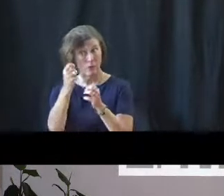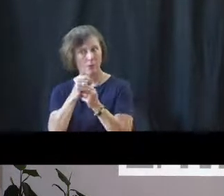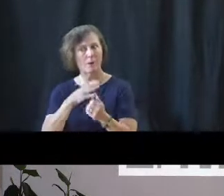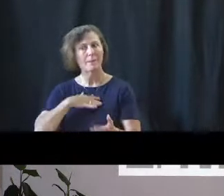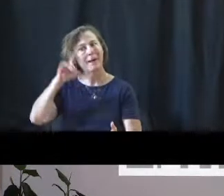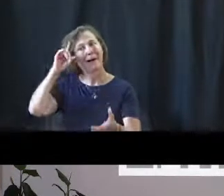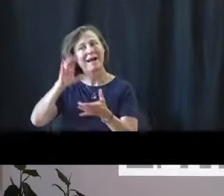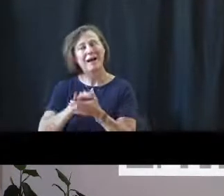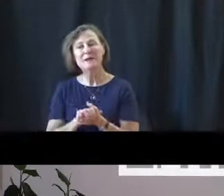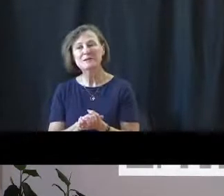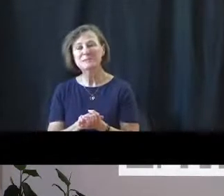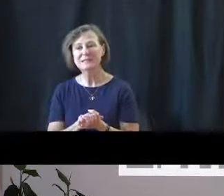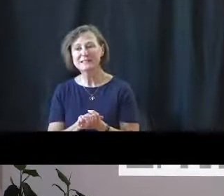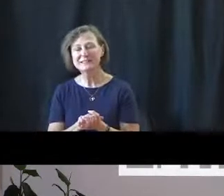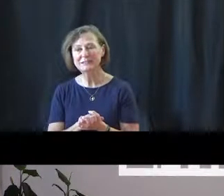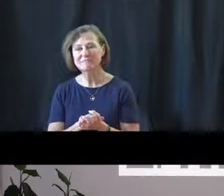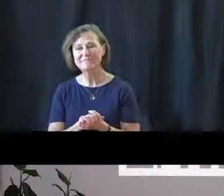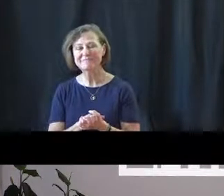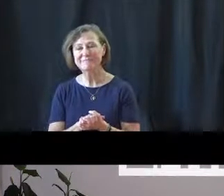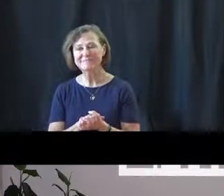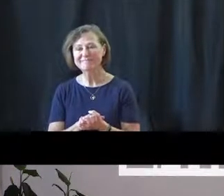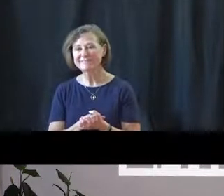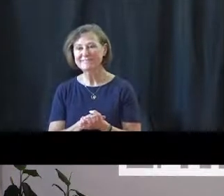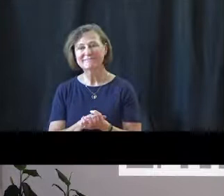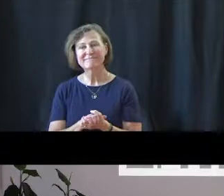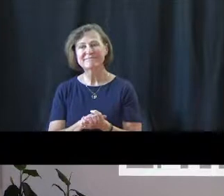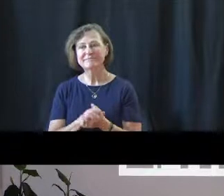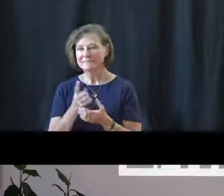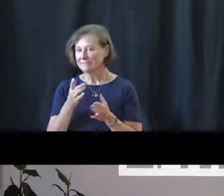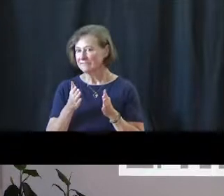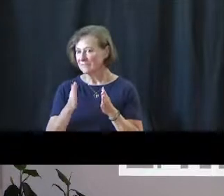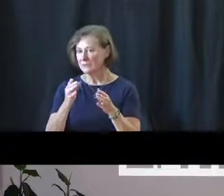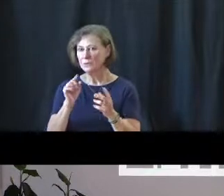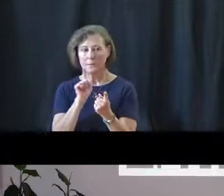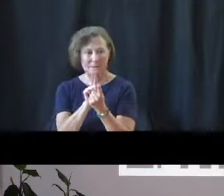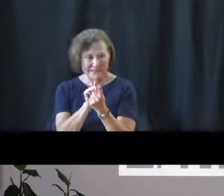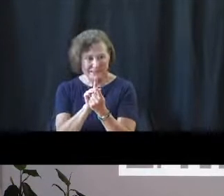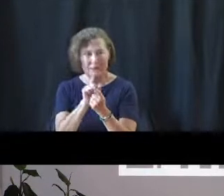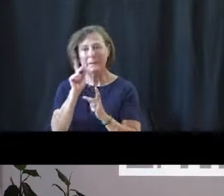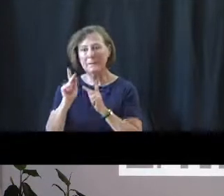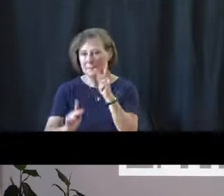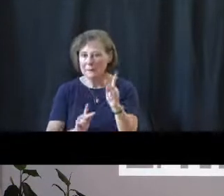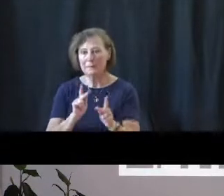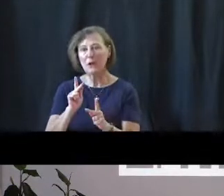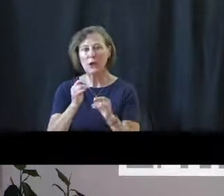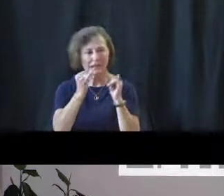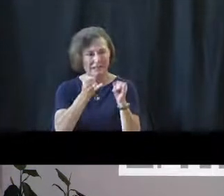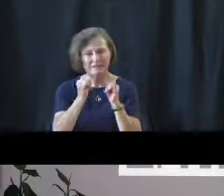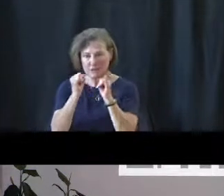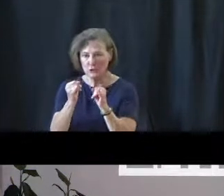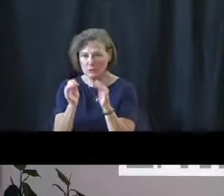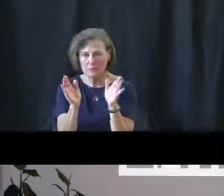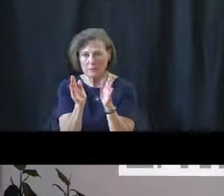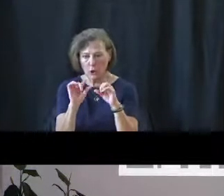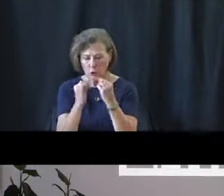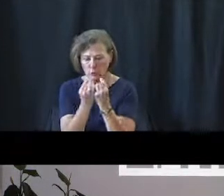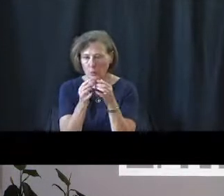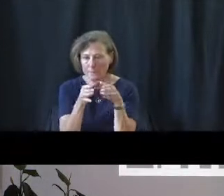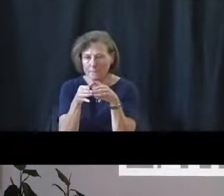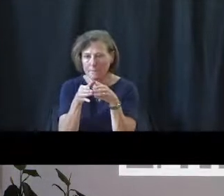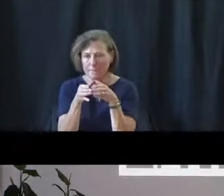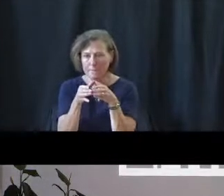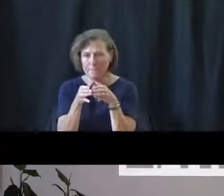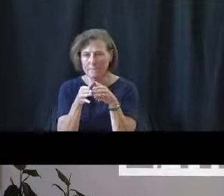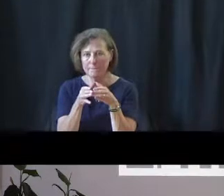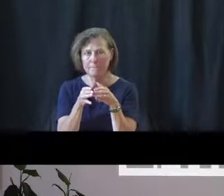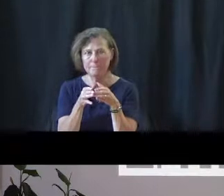So it is a way to meet people, individuals, small gatherings,